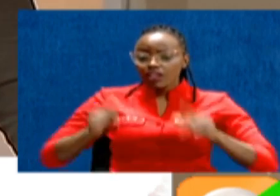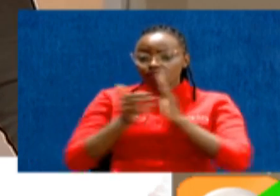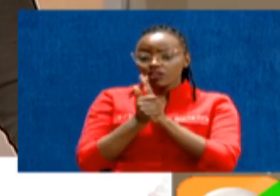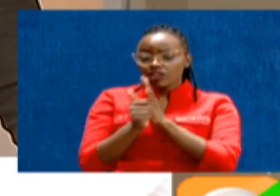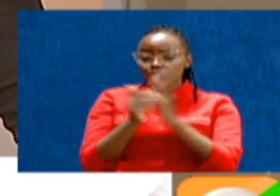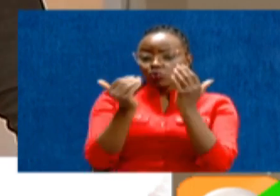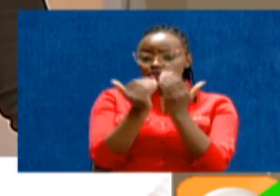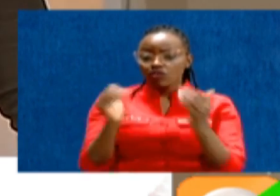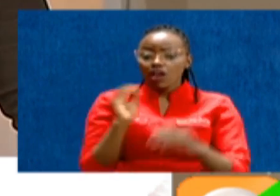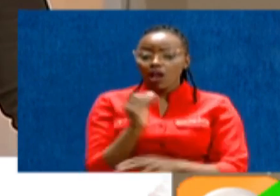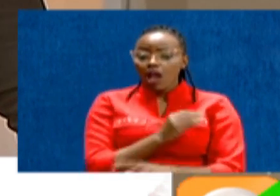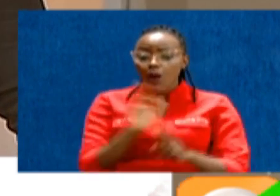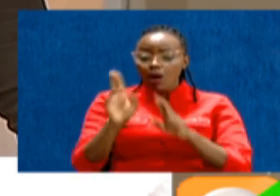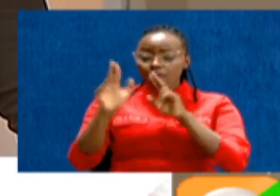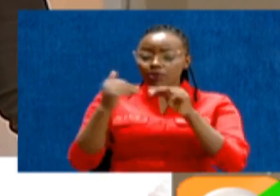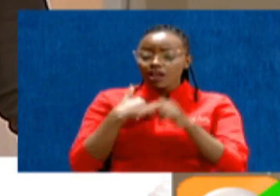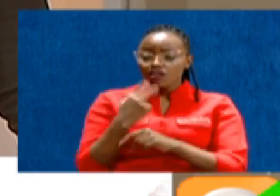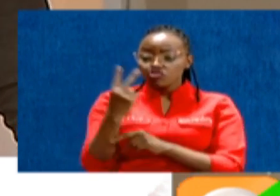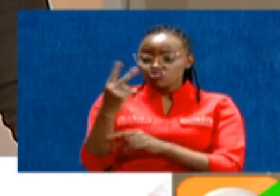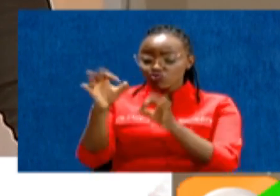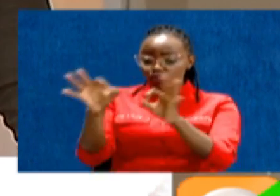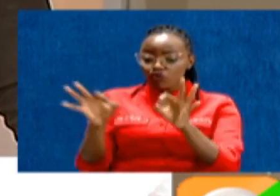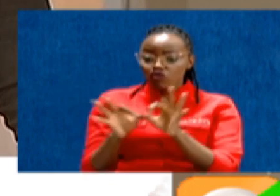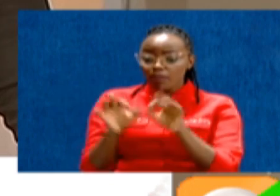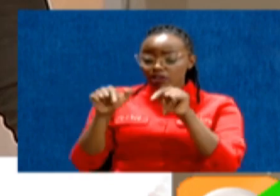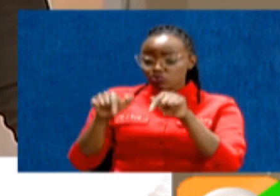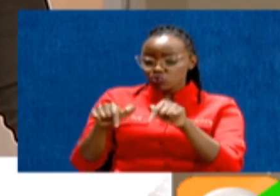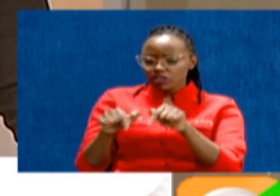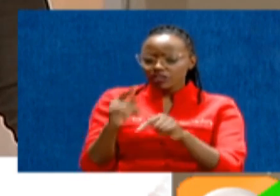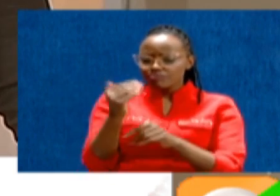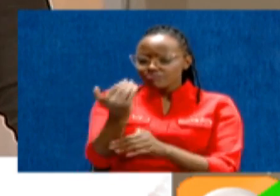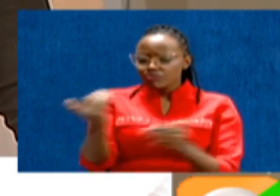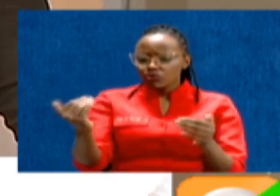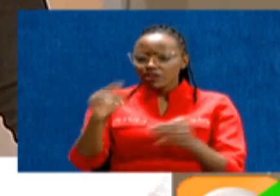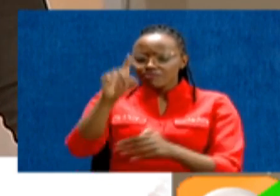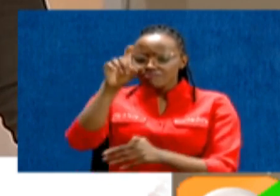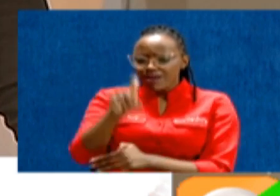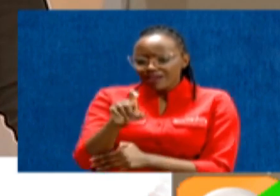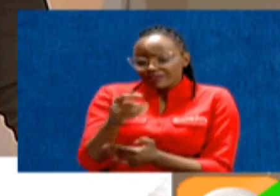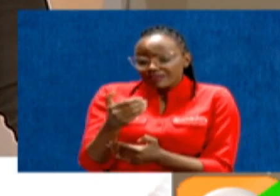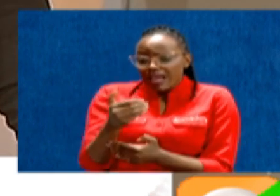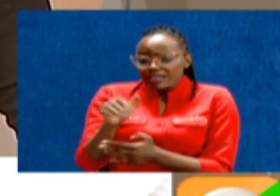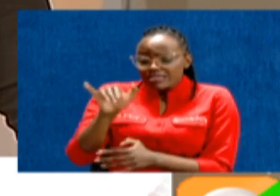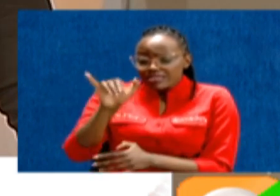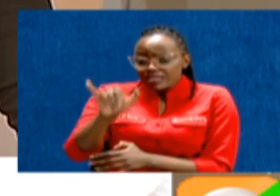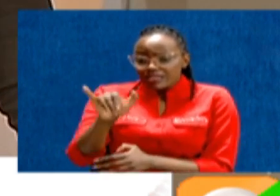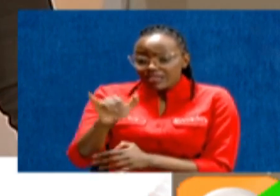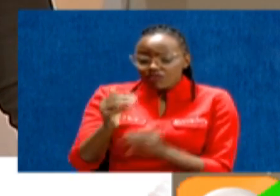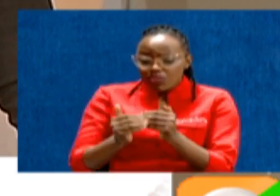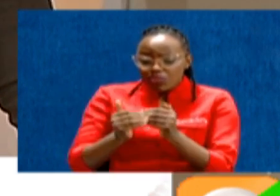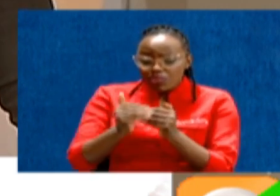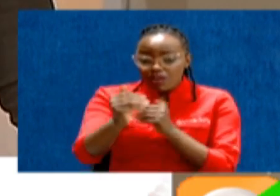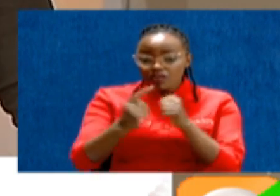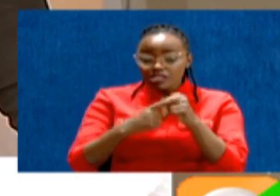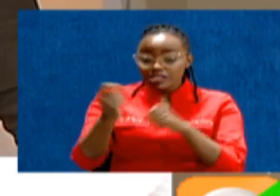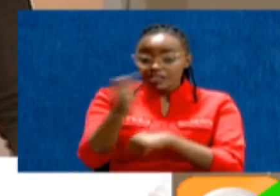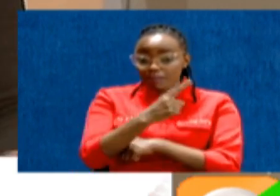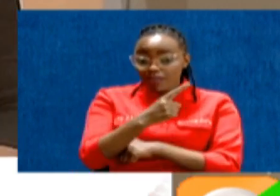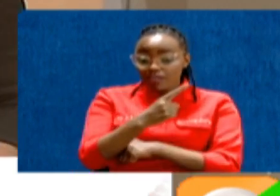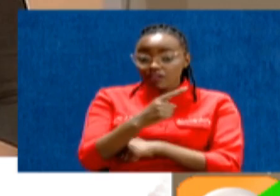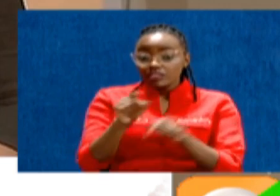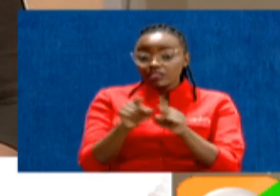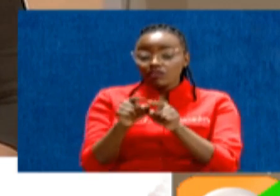Nyambura spent time with two families whose children will have to spend the rest of the year at home ahead of the